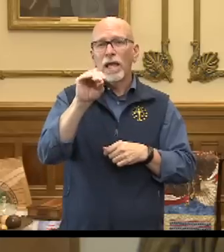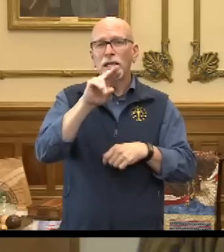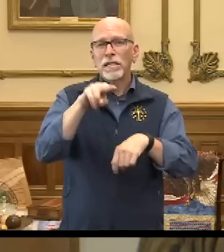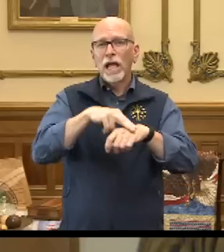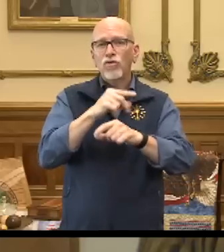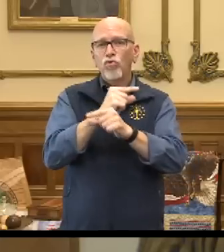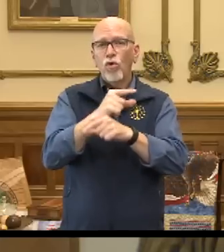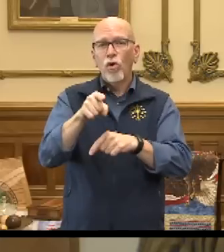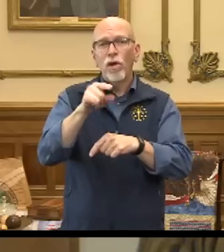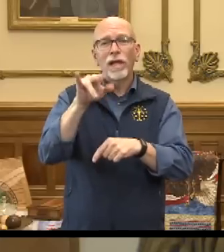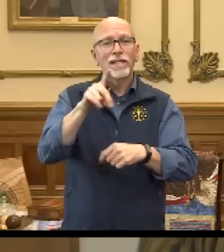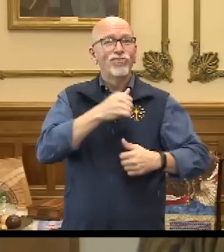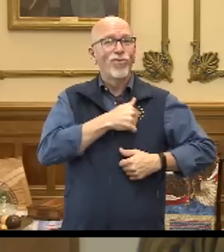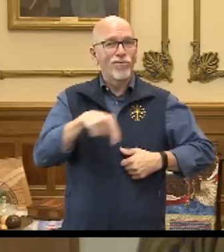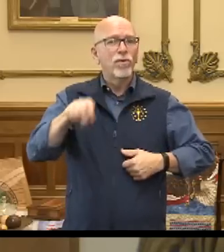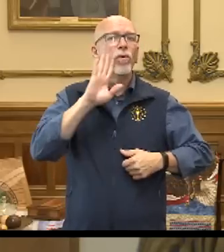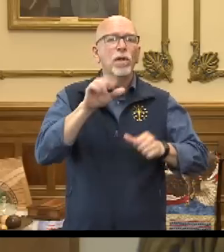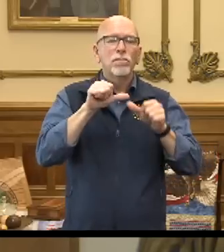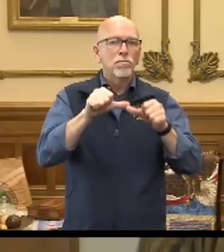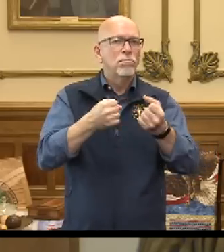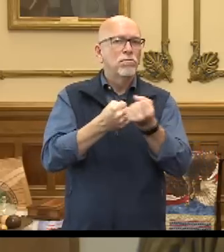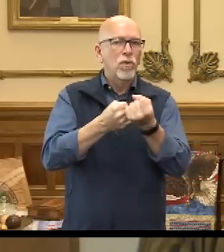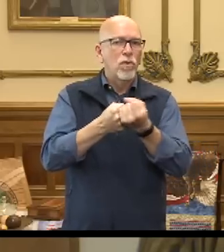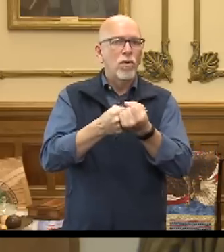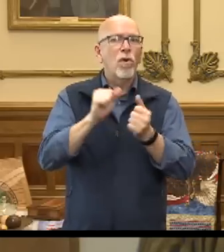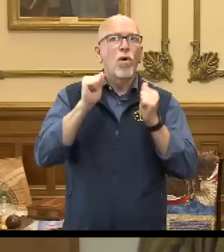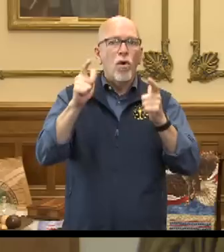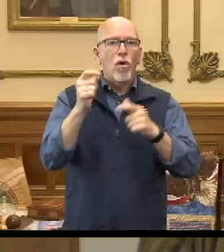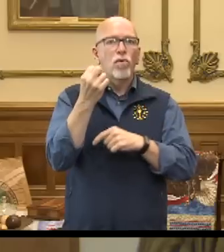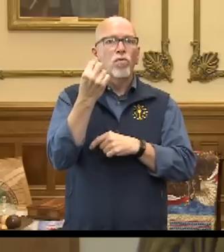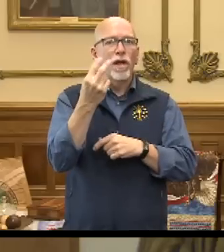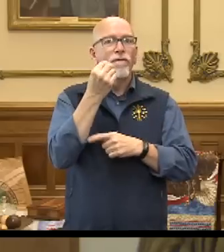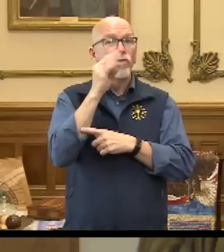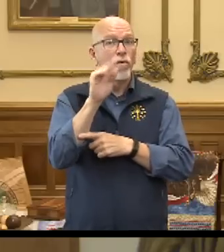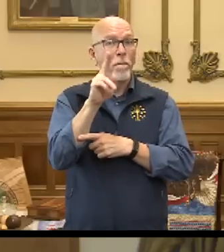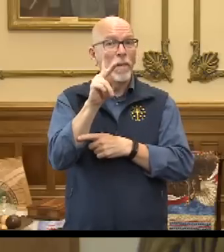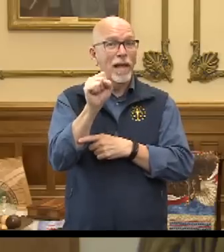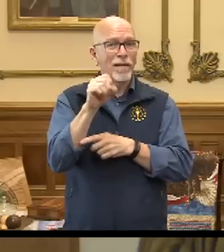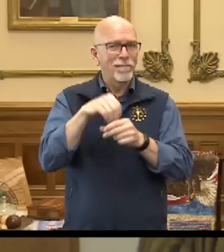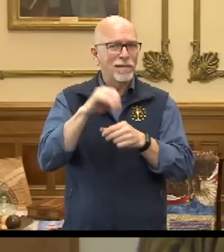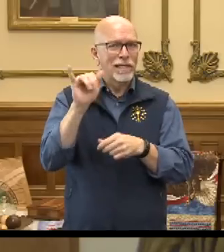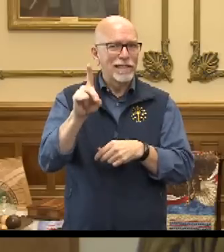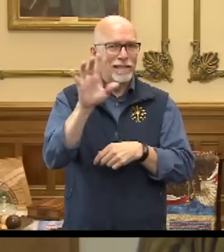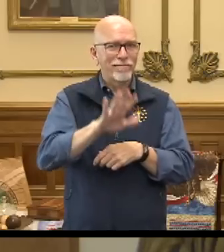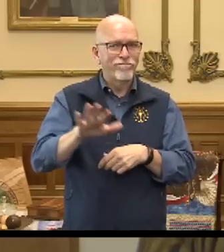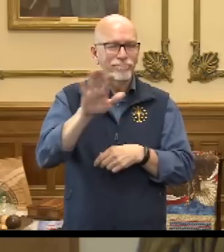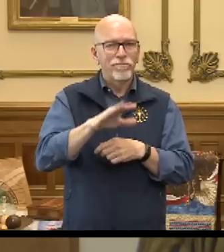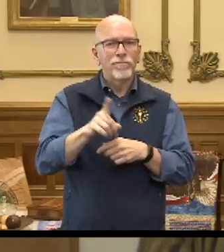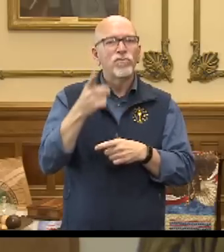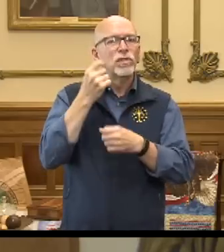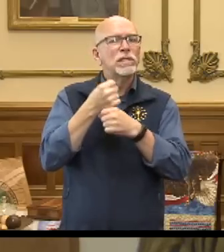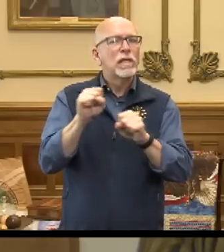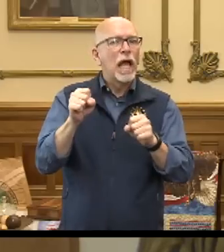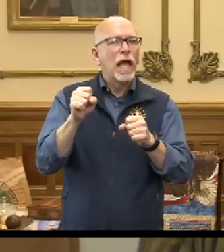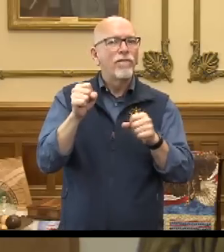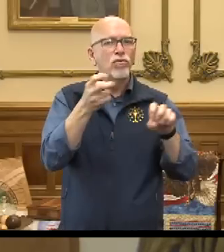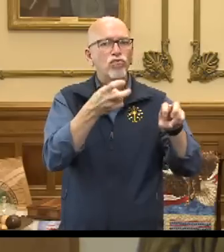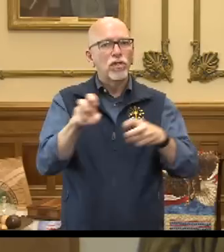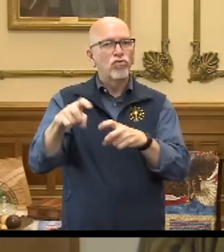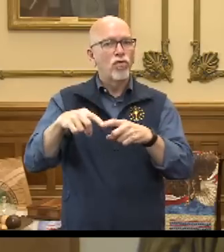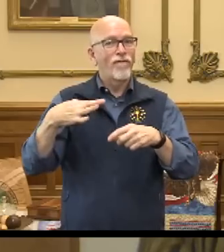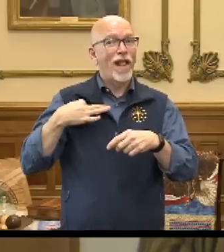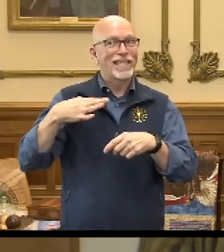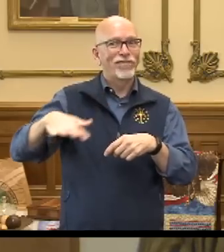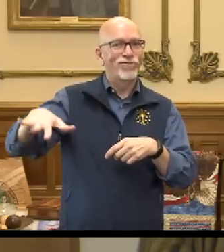Guard Indiana soldiers will continue to support all 12 food banks located throughout the state as a safe transition to volunteers